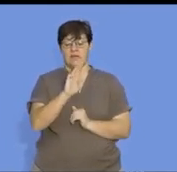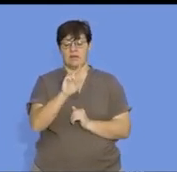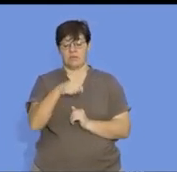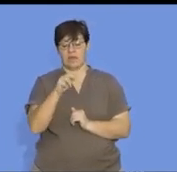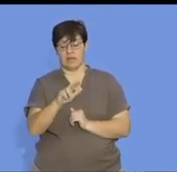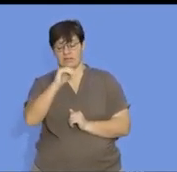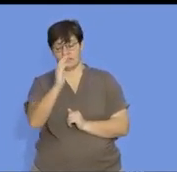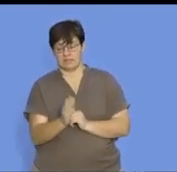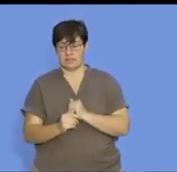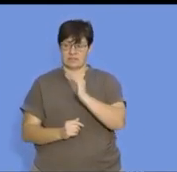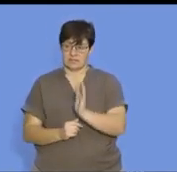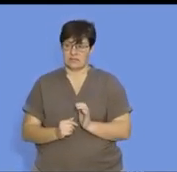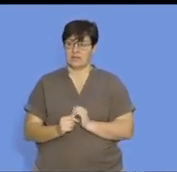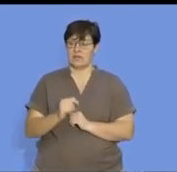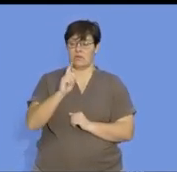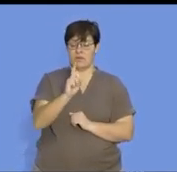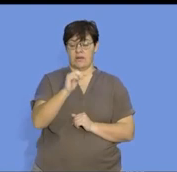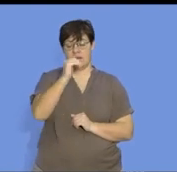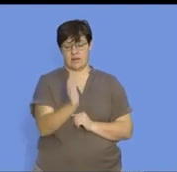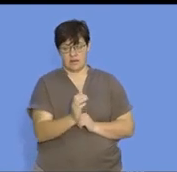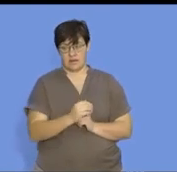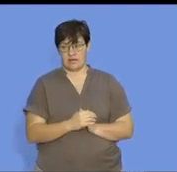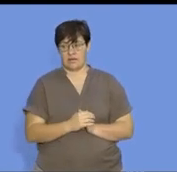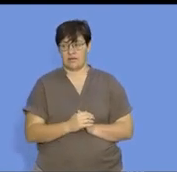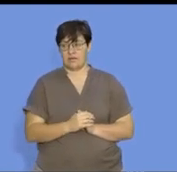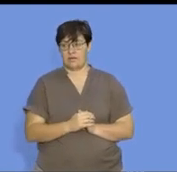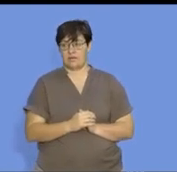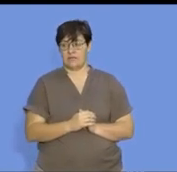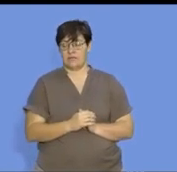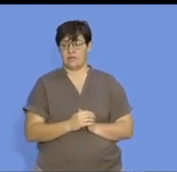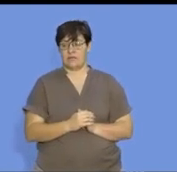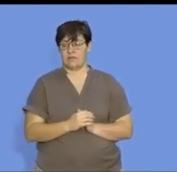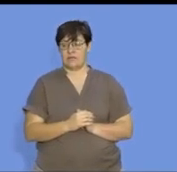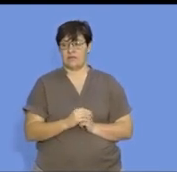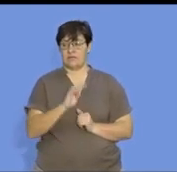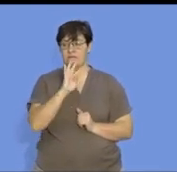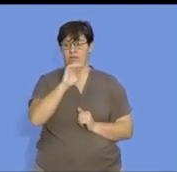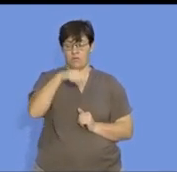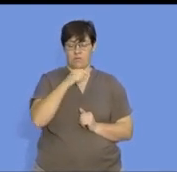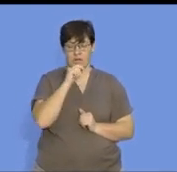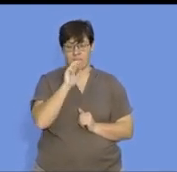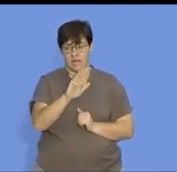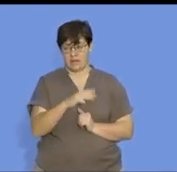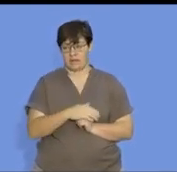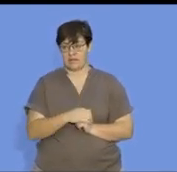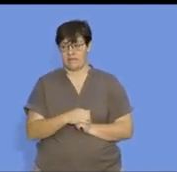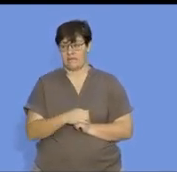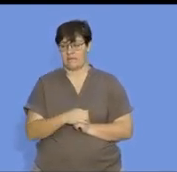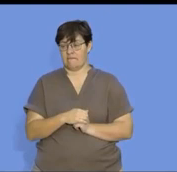9.8 times 1 gives me 4,9.